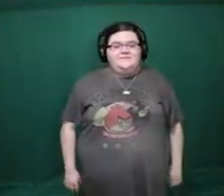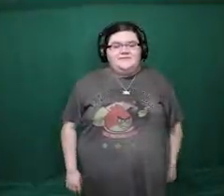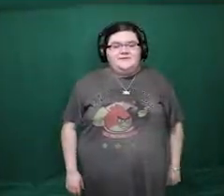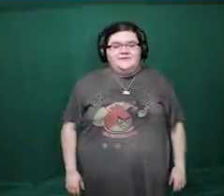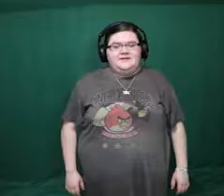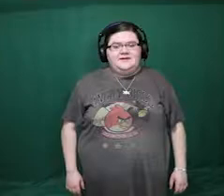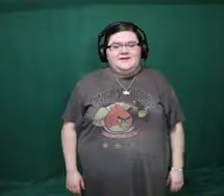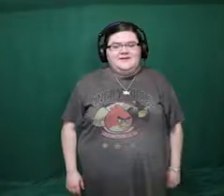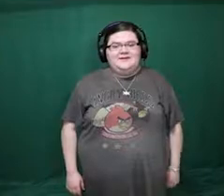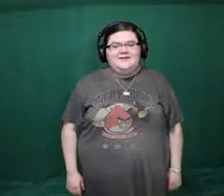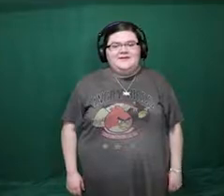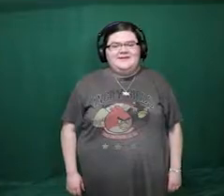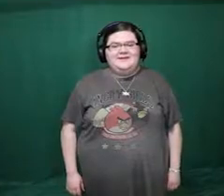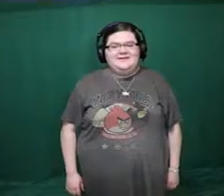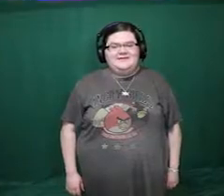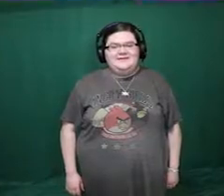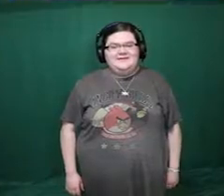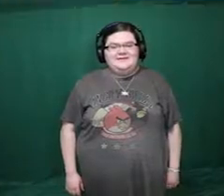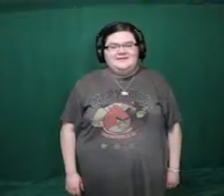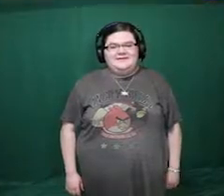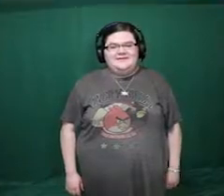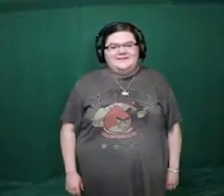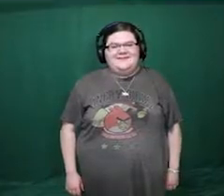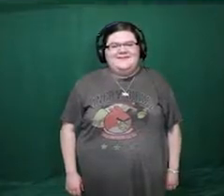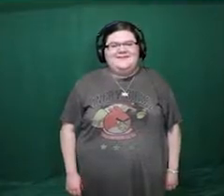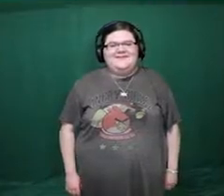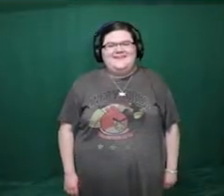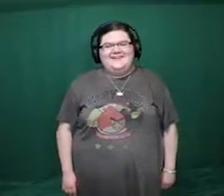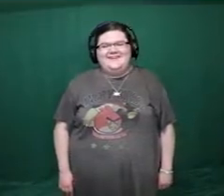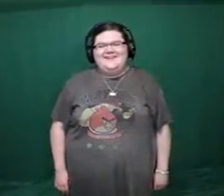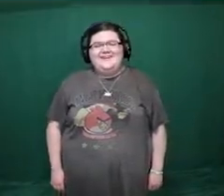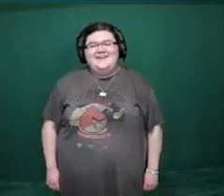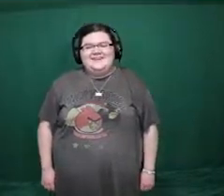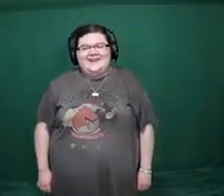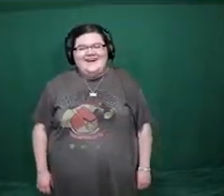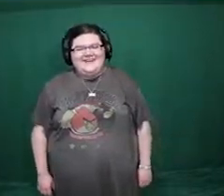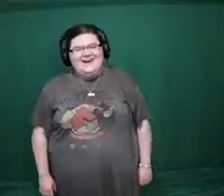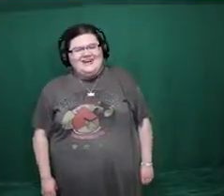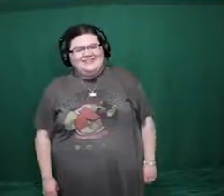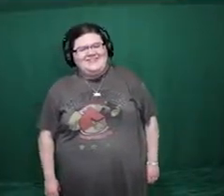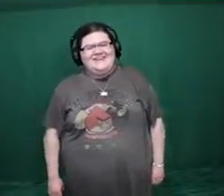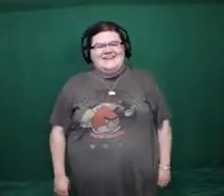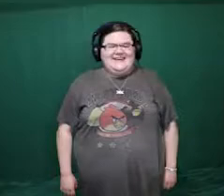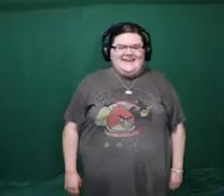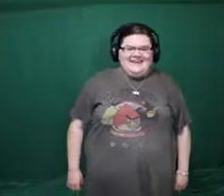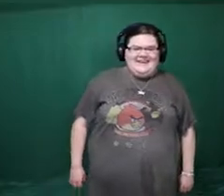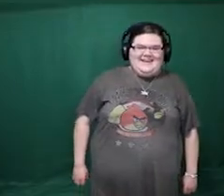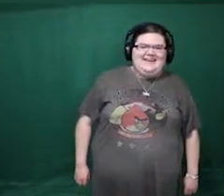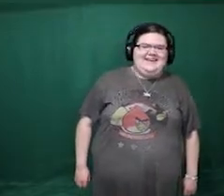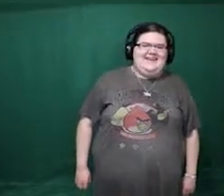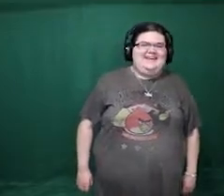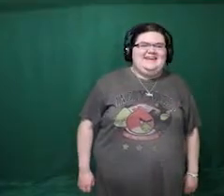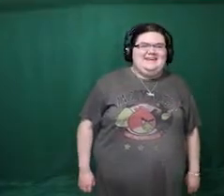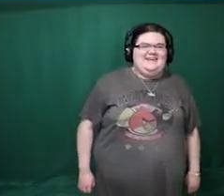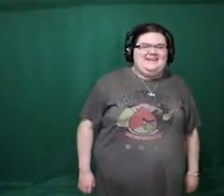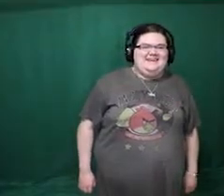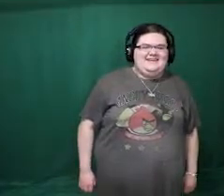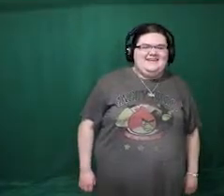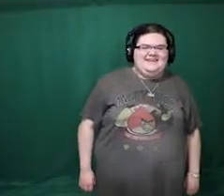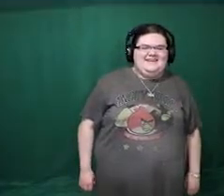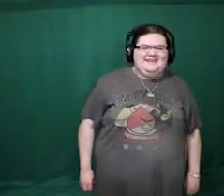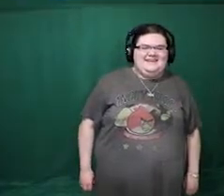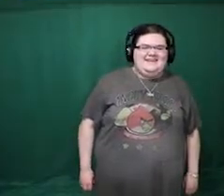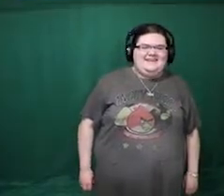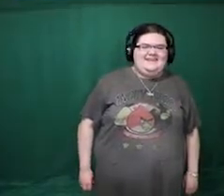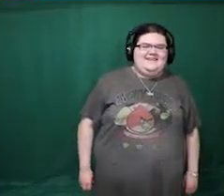I hate everyone in life. I hate everyone in life. Look at them. Look at them all. Yeah, I know. Why are you all swabbing this side? I know, you